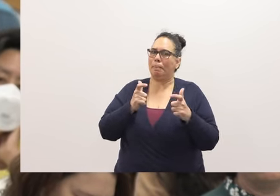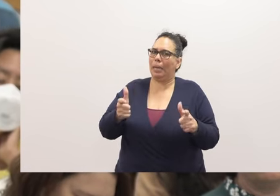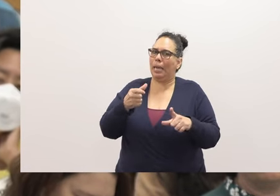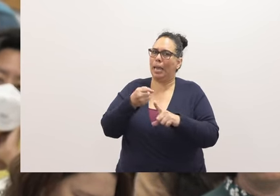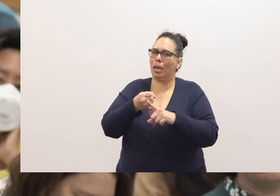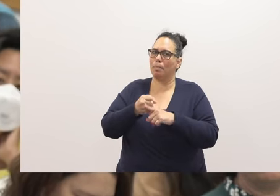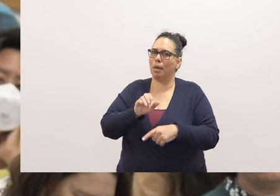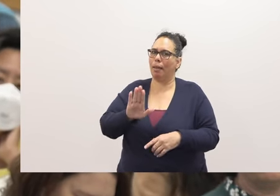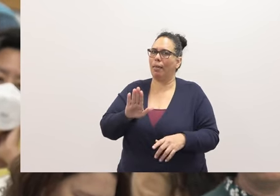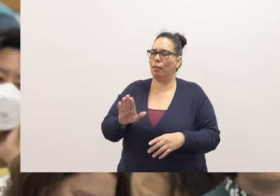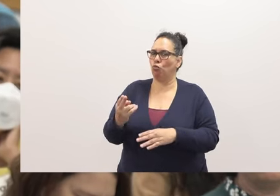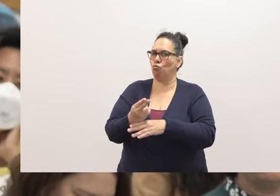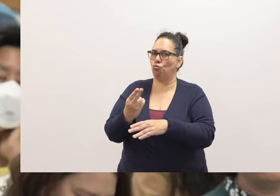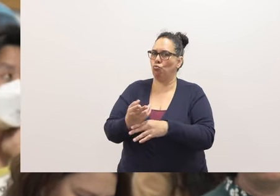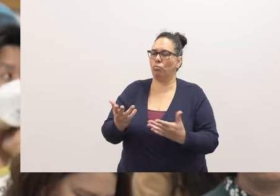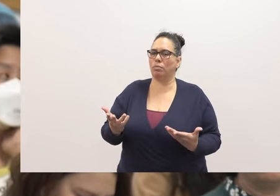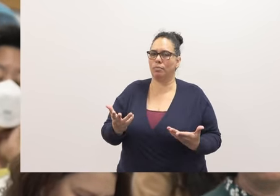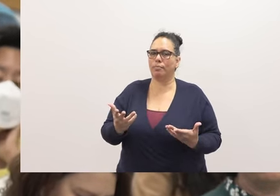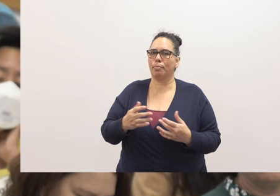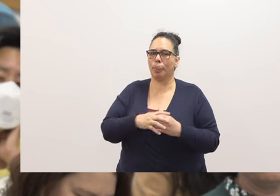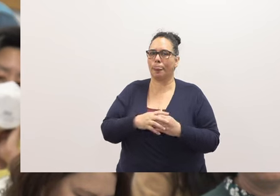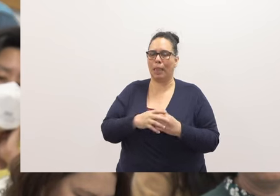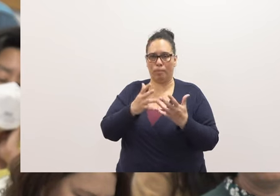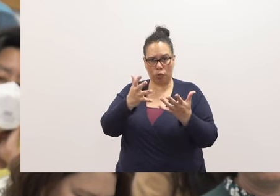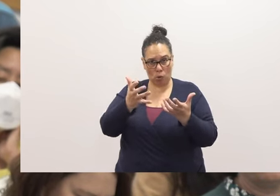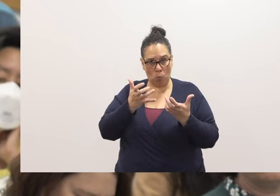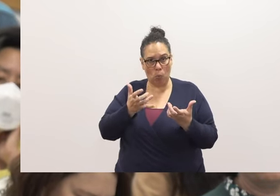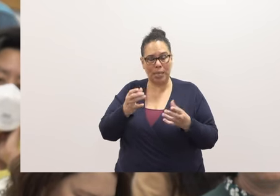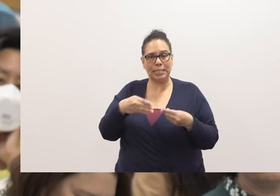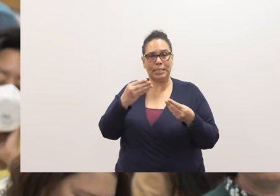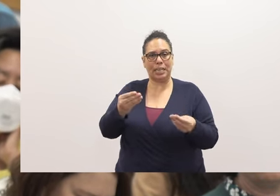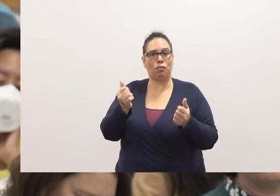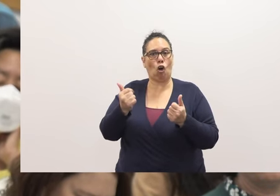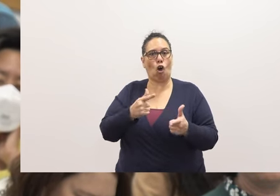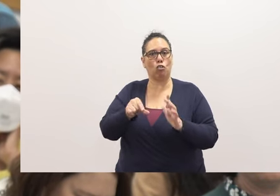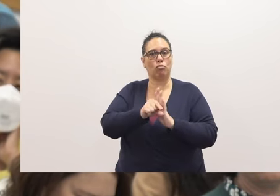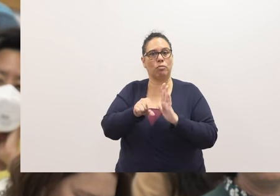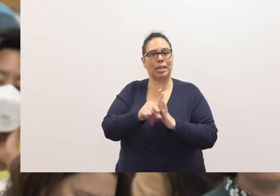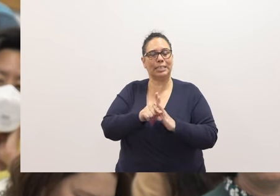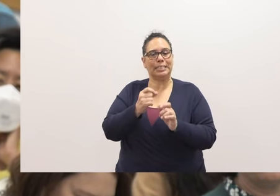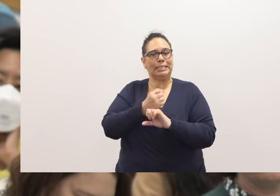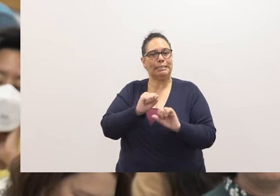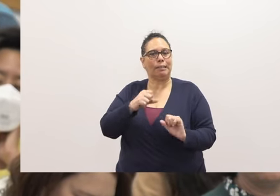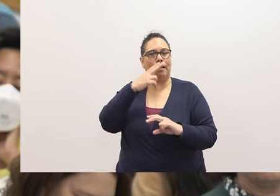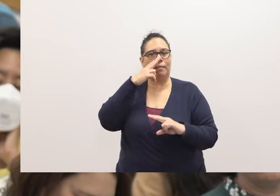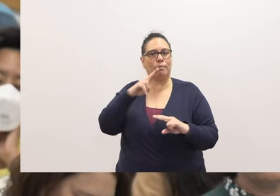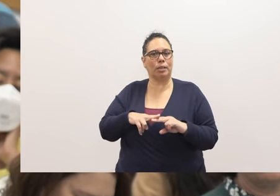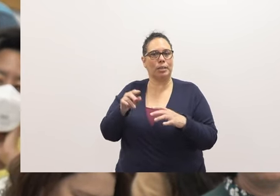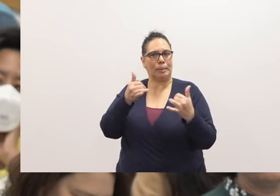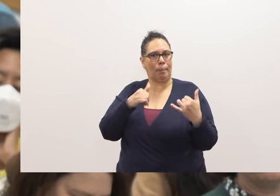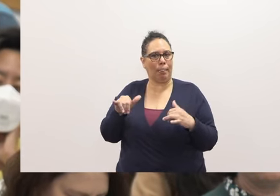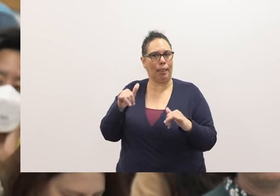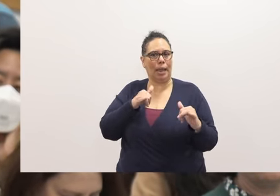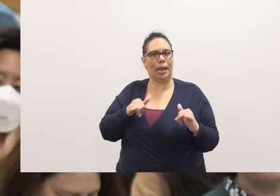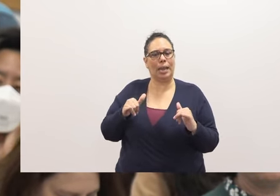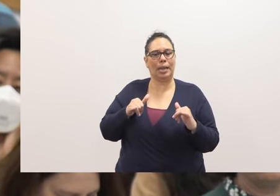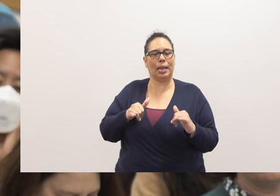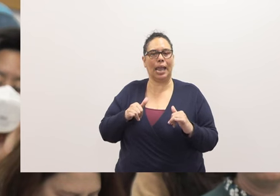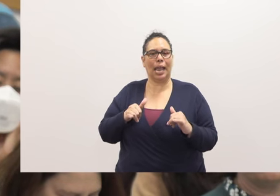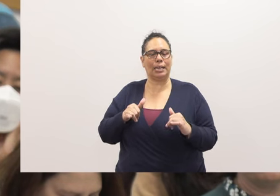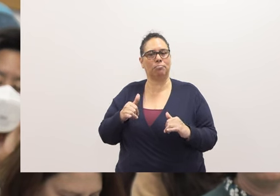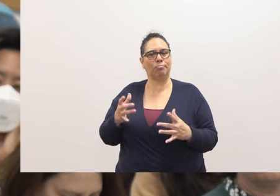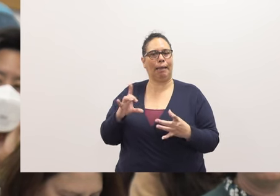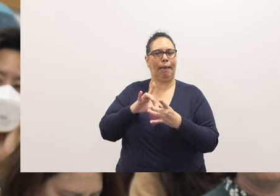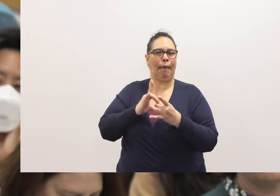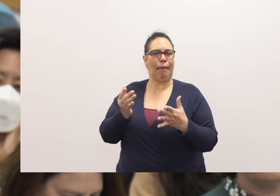on their use. We want to give all grades a safe, fun place to play, recharge, and